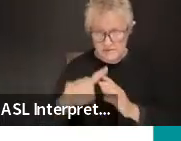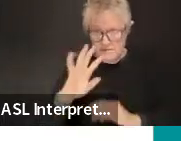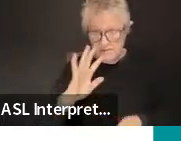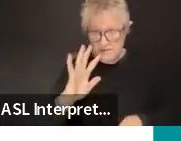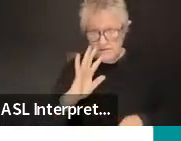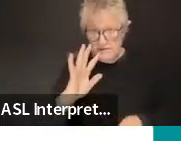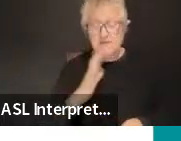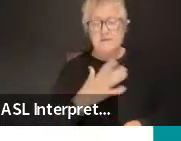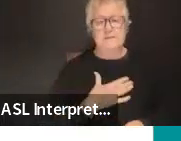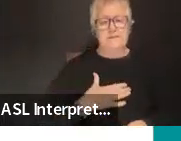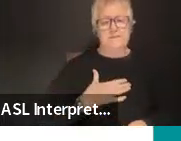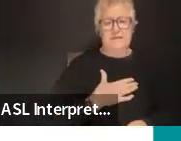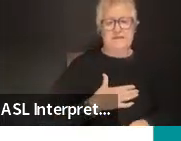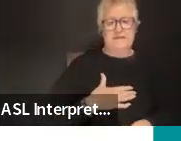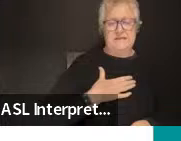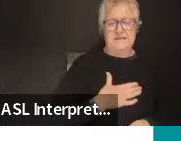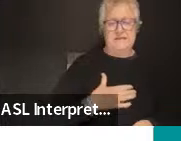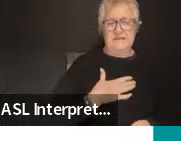staff at